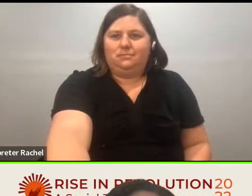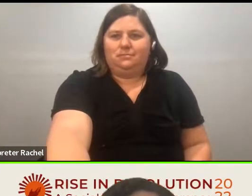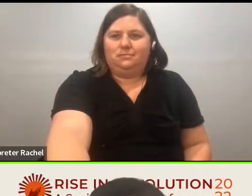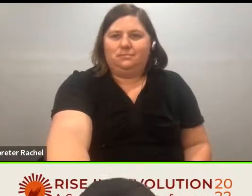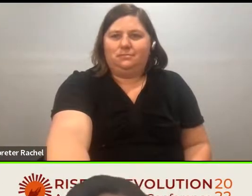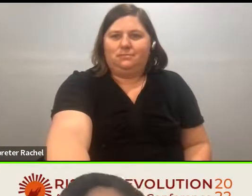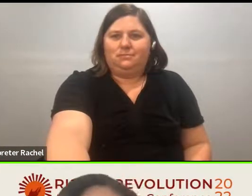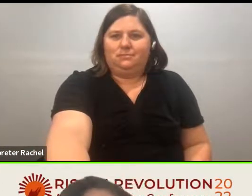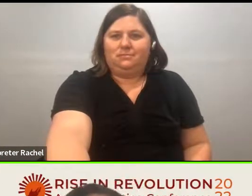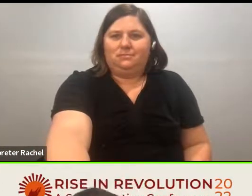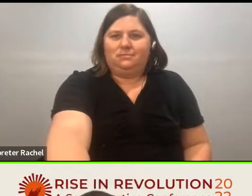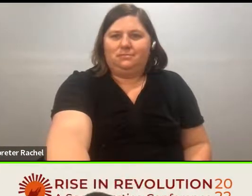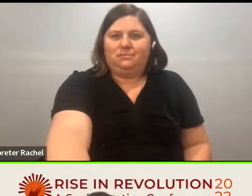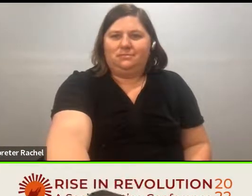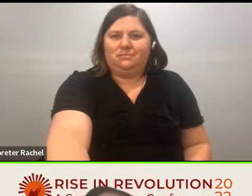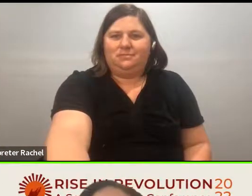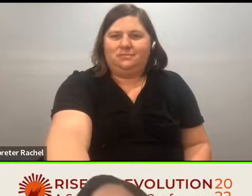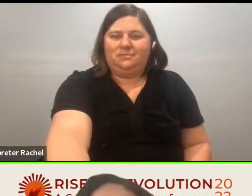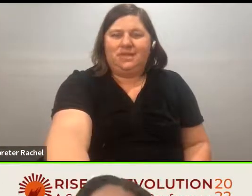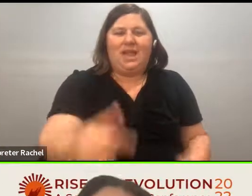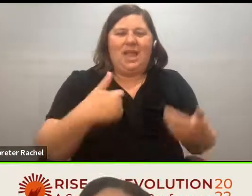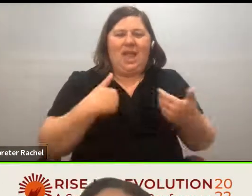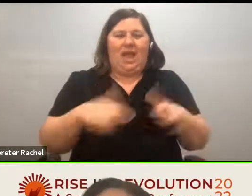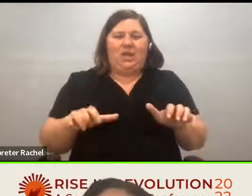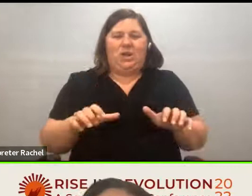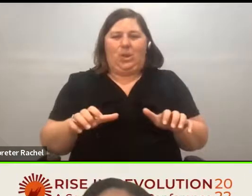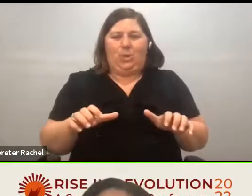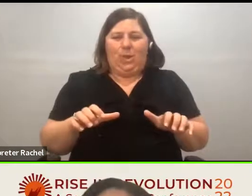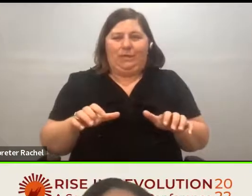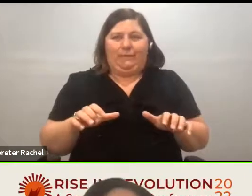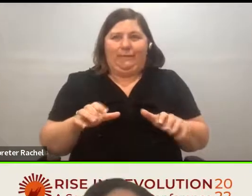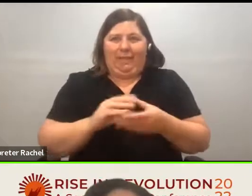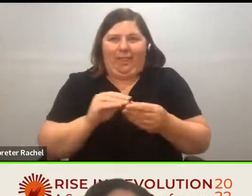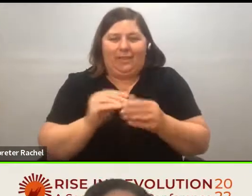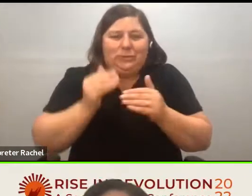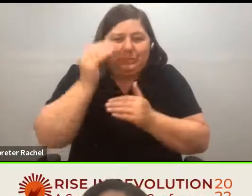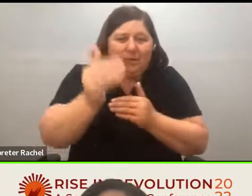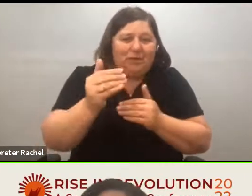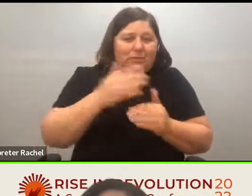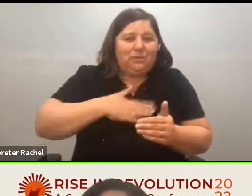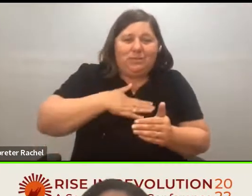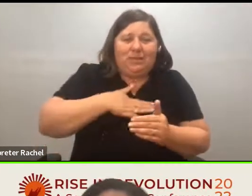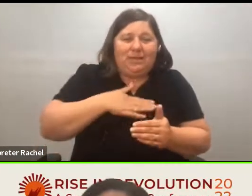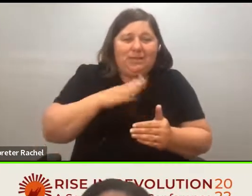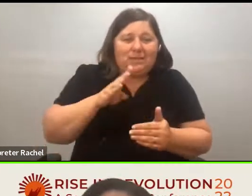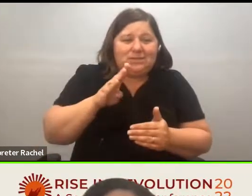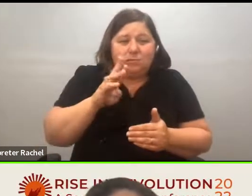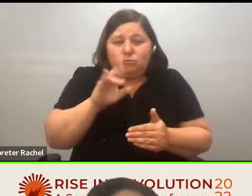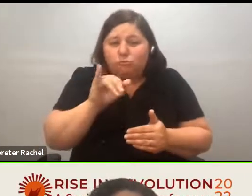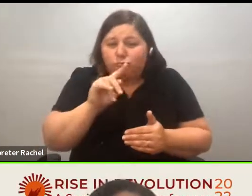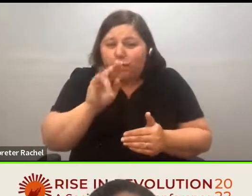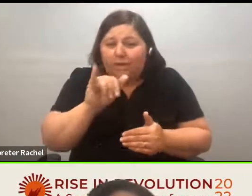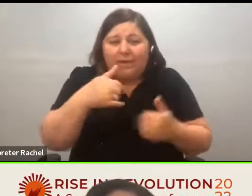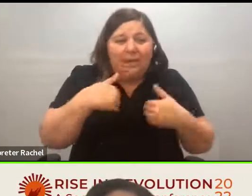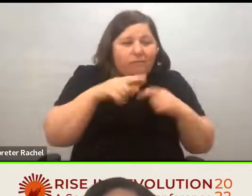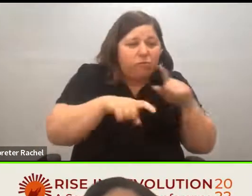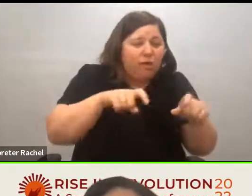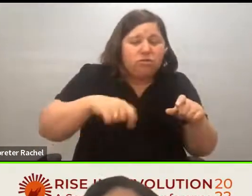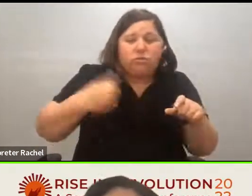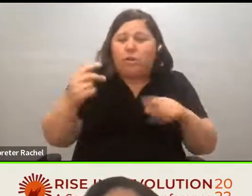I don't want to take up too much of the mic. So please, Brittany, if you have any questions or if anyone has any